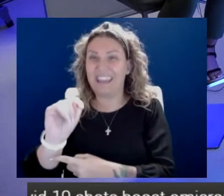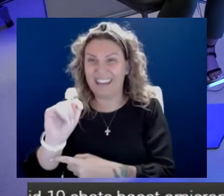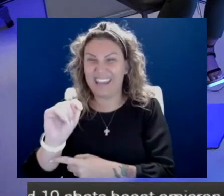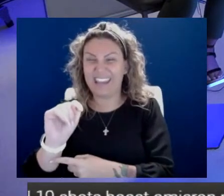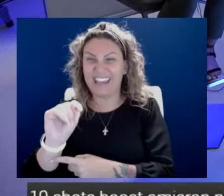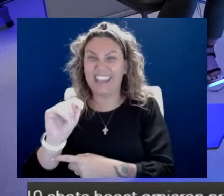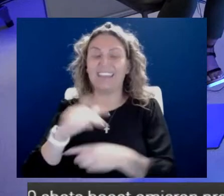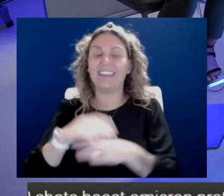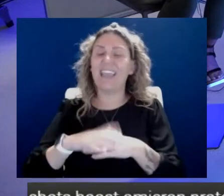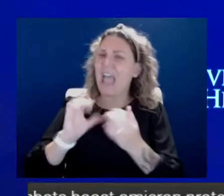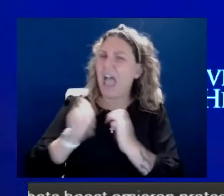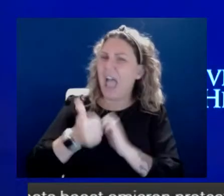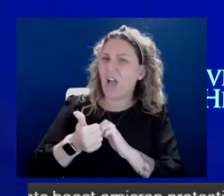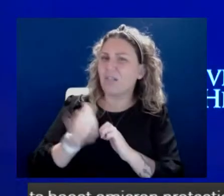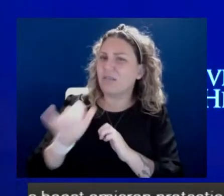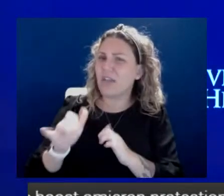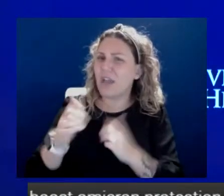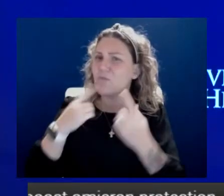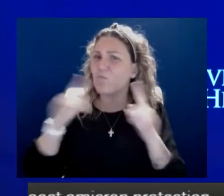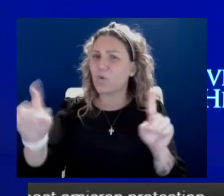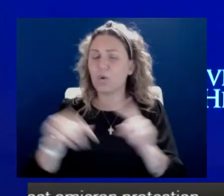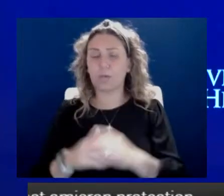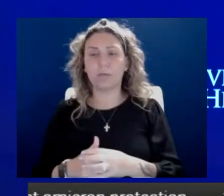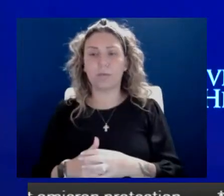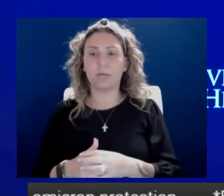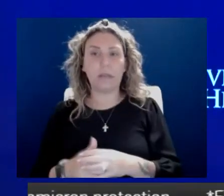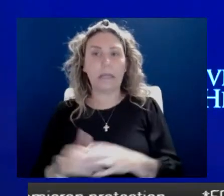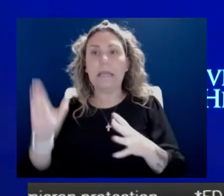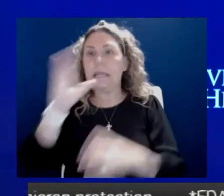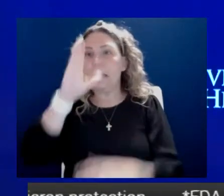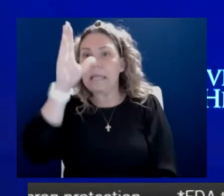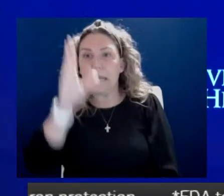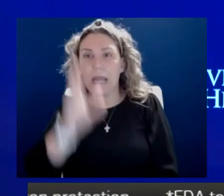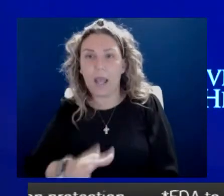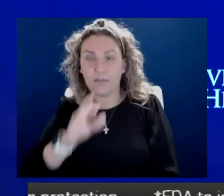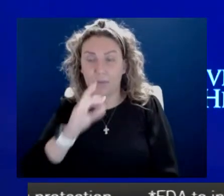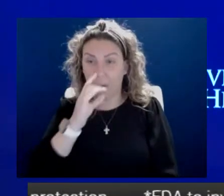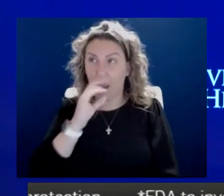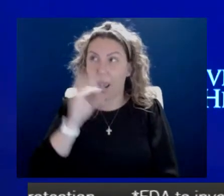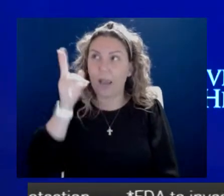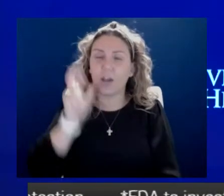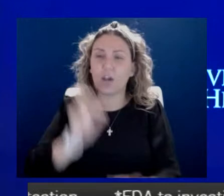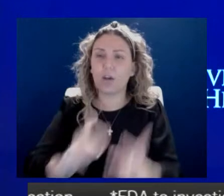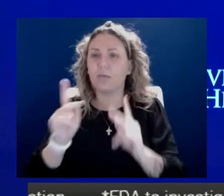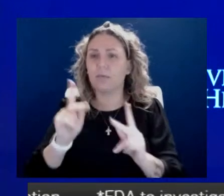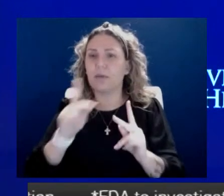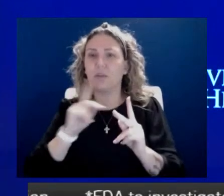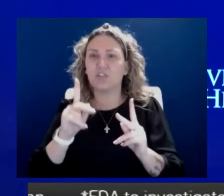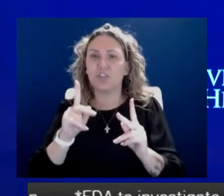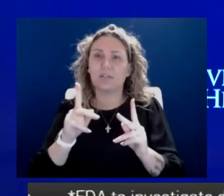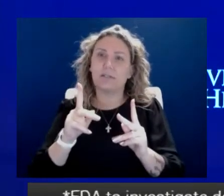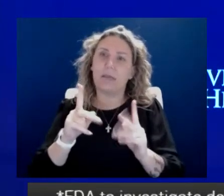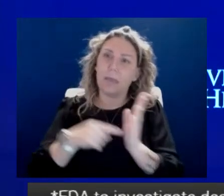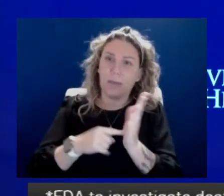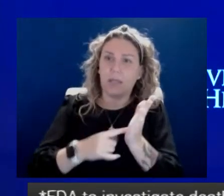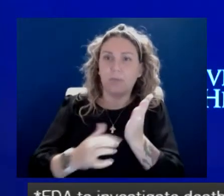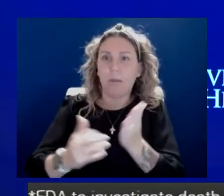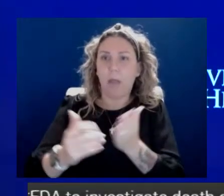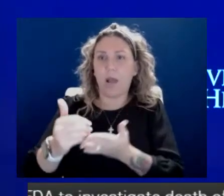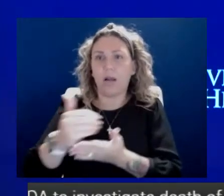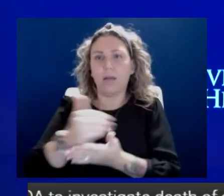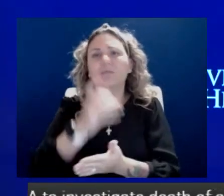that? That's a great question. Yes, never let I hear these stories of people who just kind of let the bills collect in their mailbox. Don't ever do